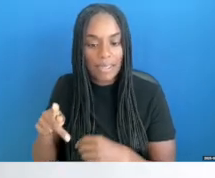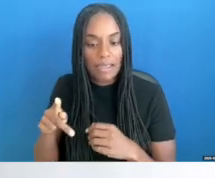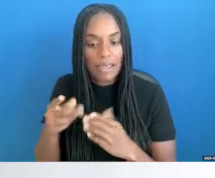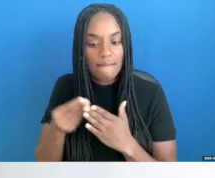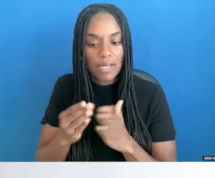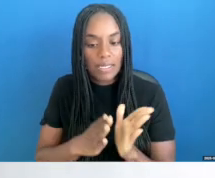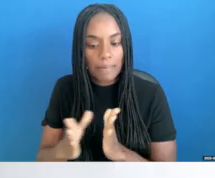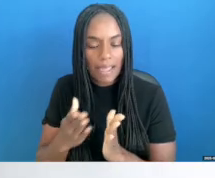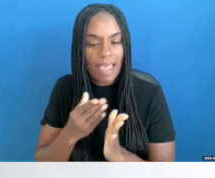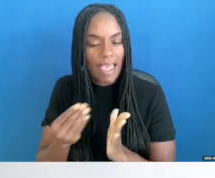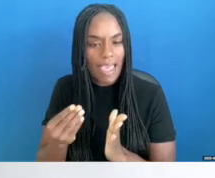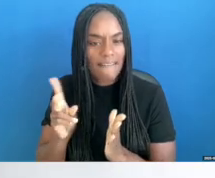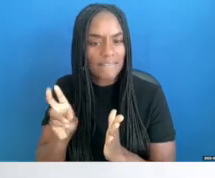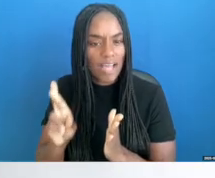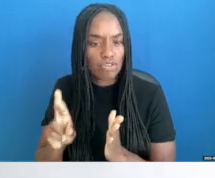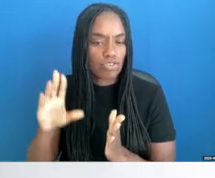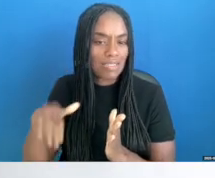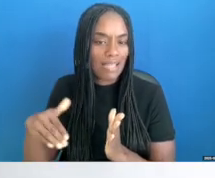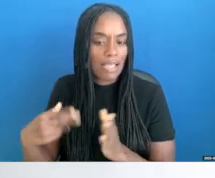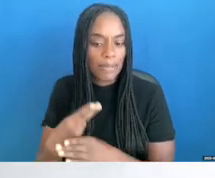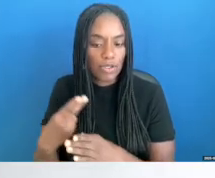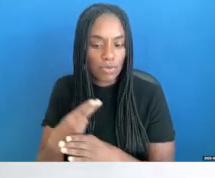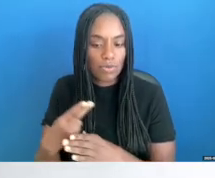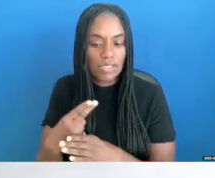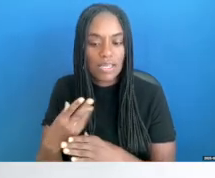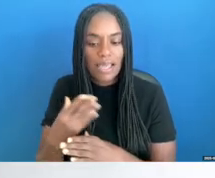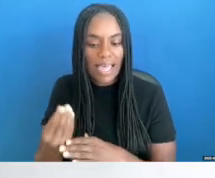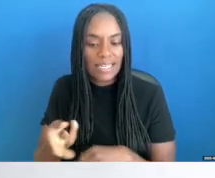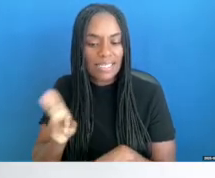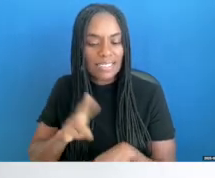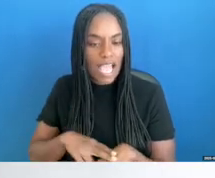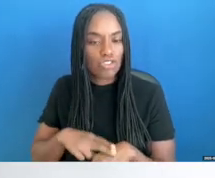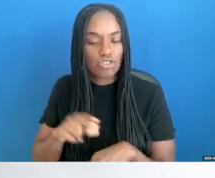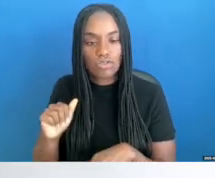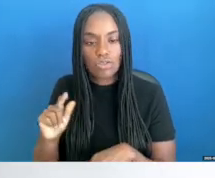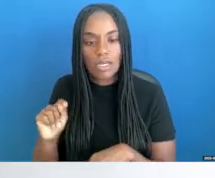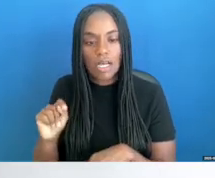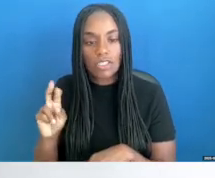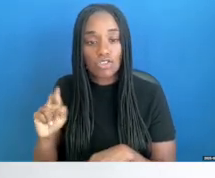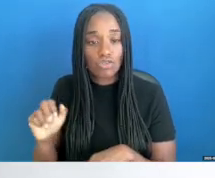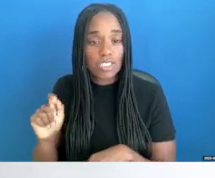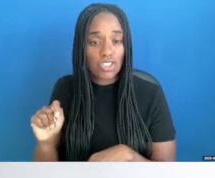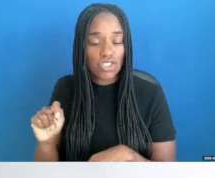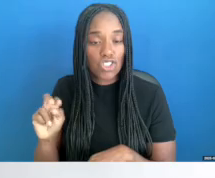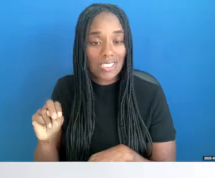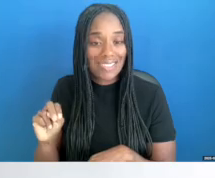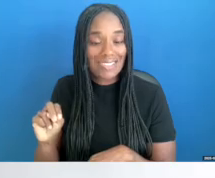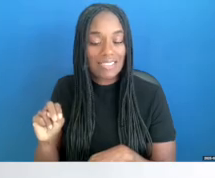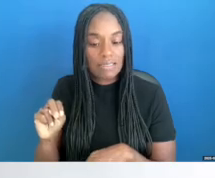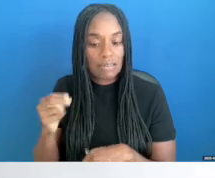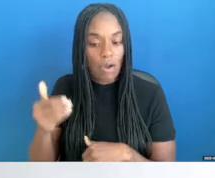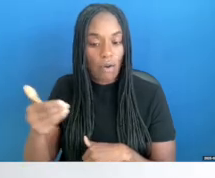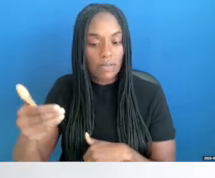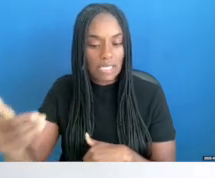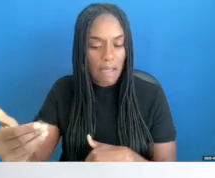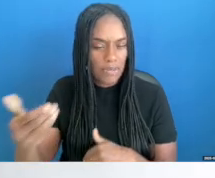vouchers that have been unredeemed and kind of a natural attrition rate over time. So a couple things. First, I want to just update that